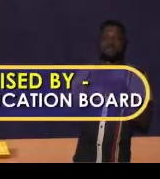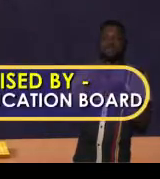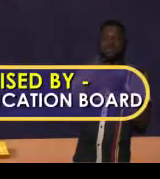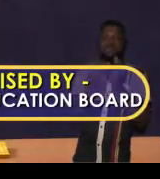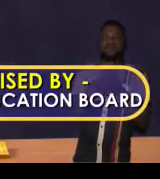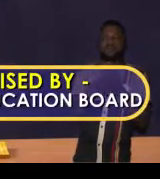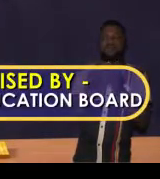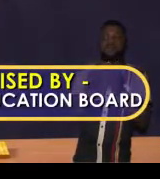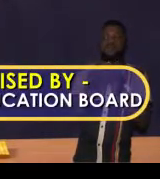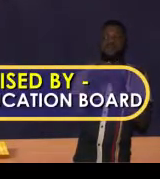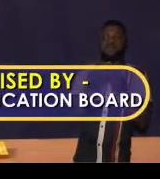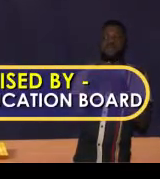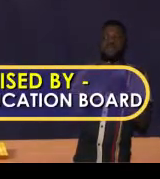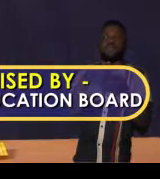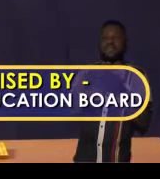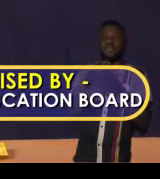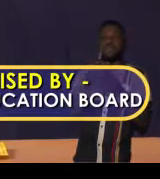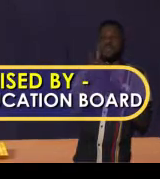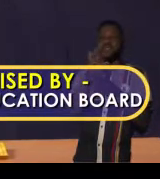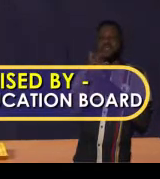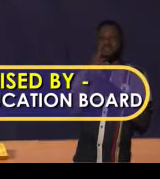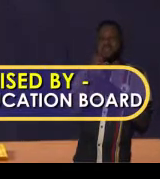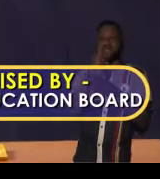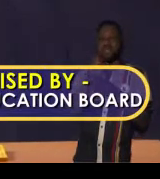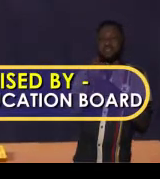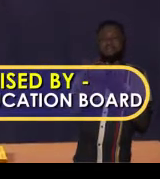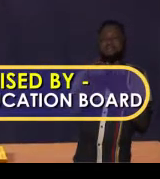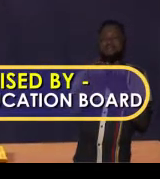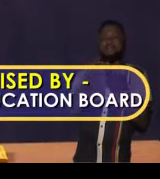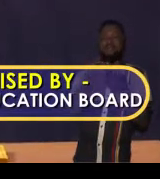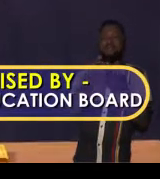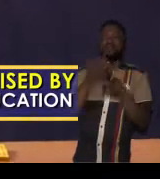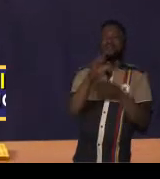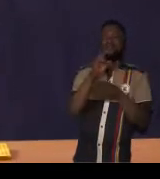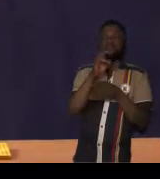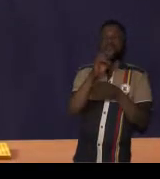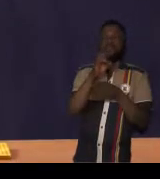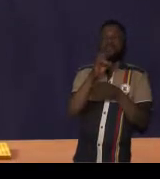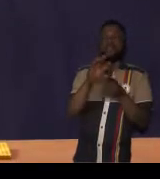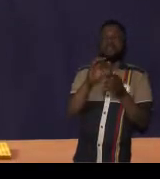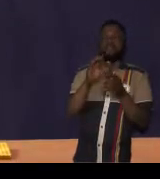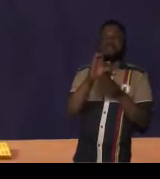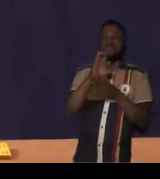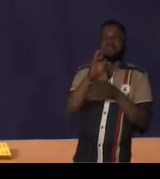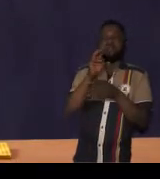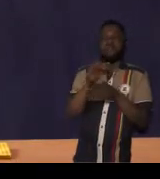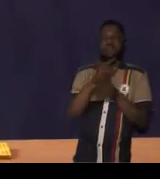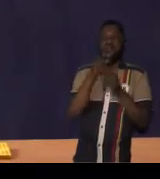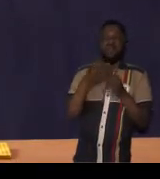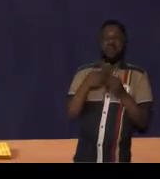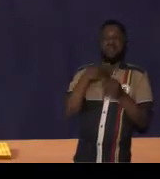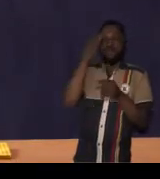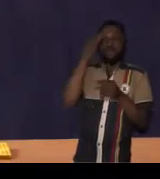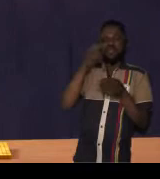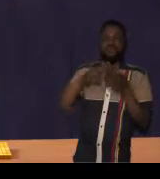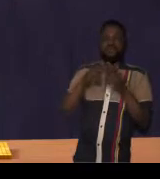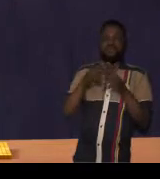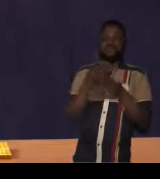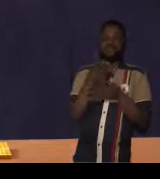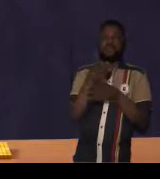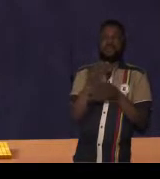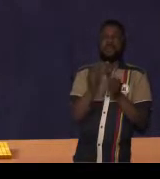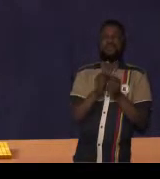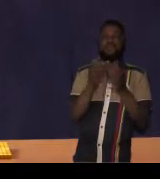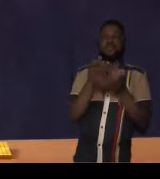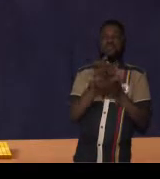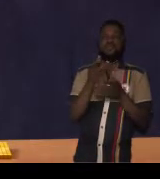to convert quantities from liters back to the cubic centimeters when we know the relationship between them. Okay, so